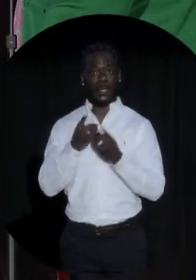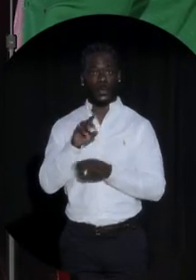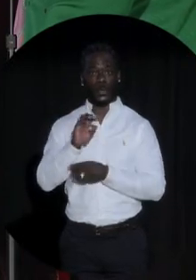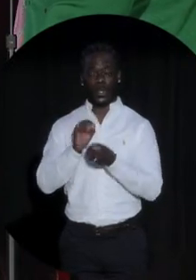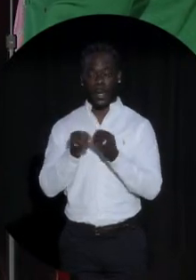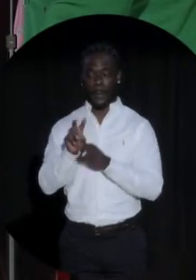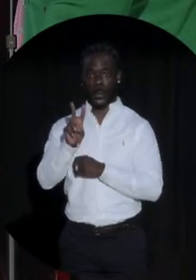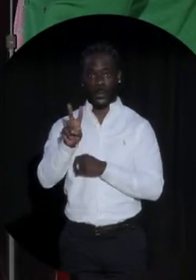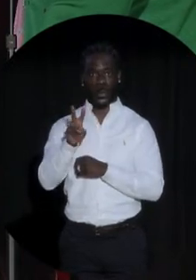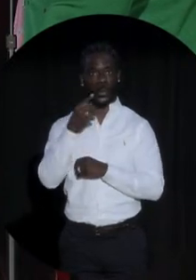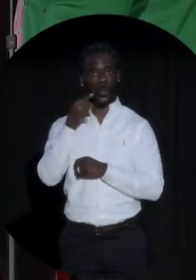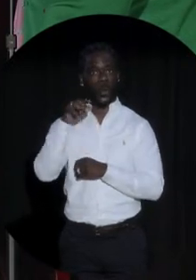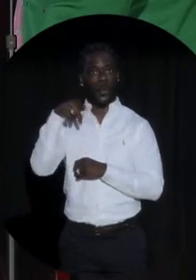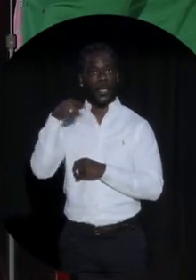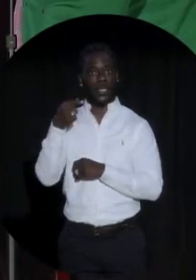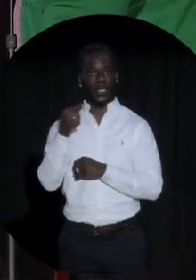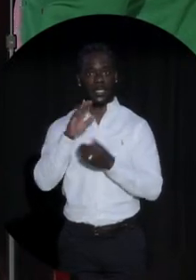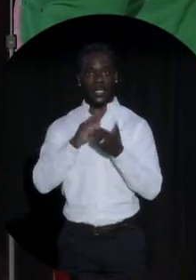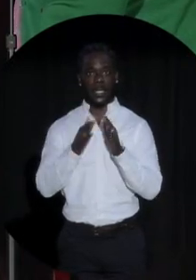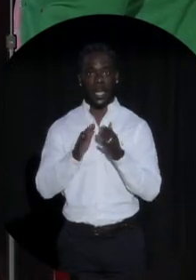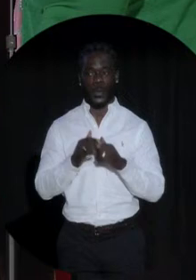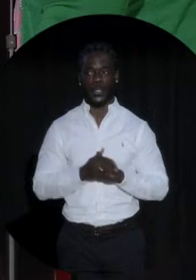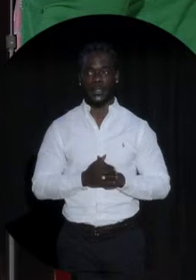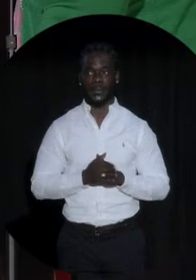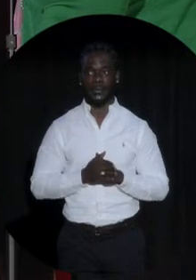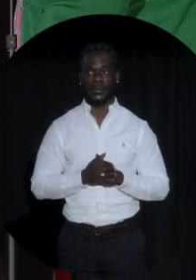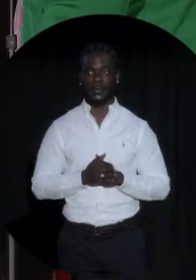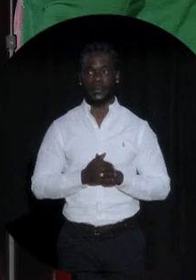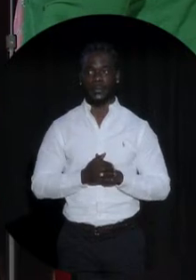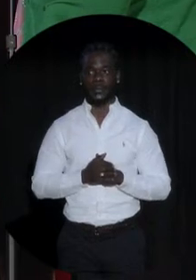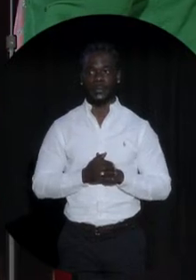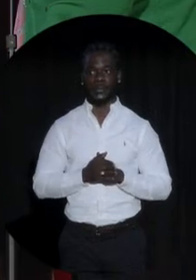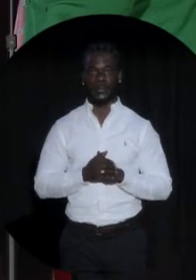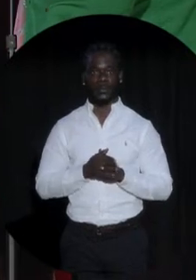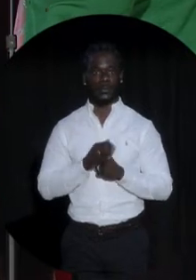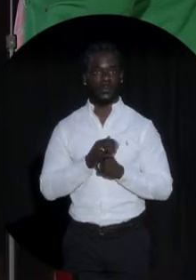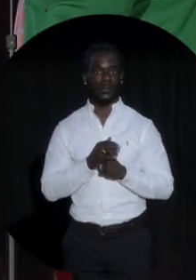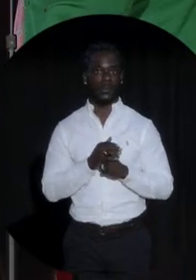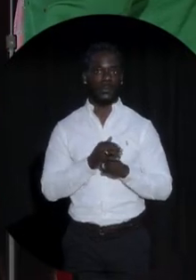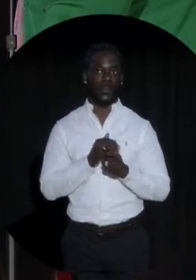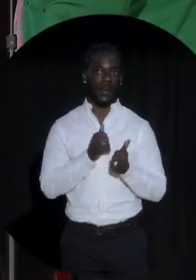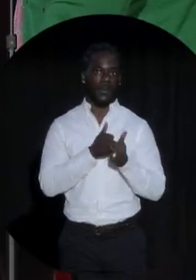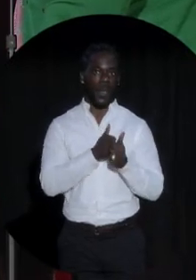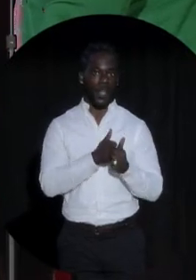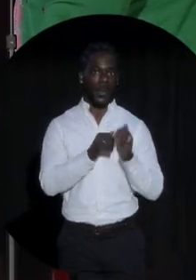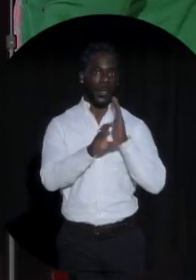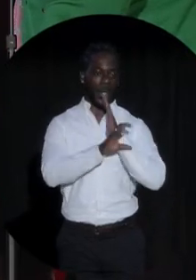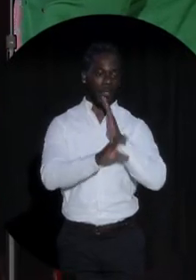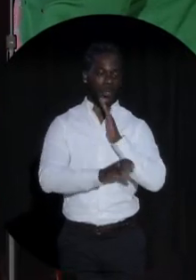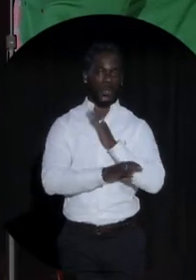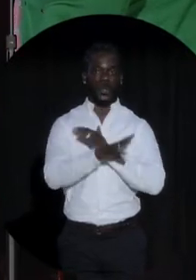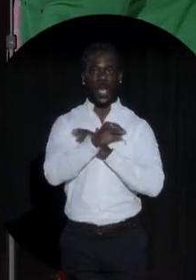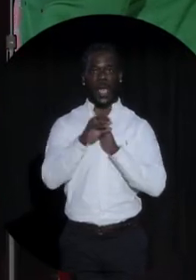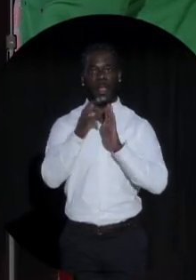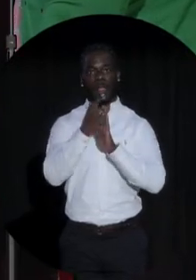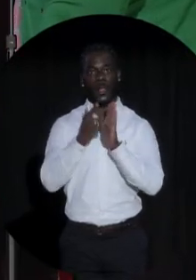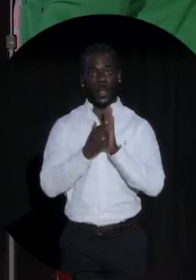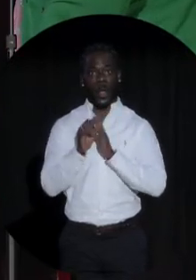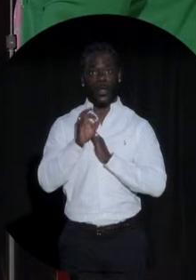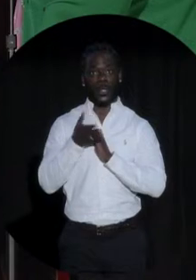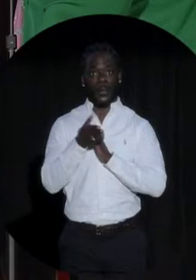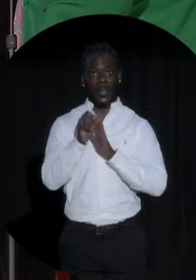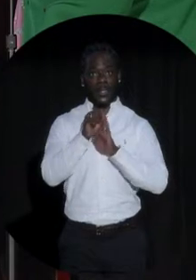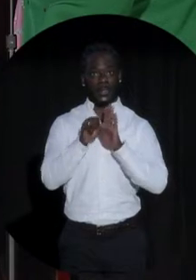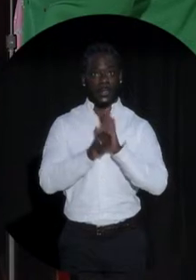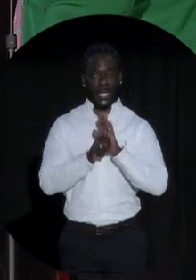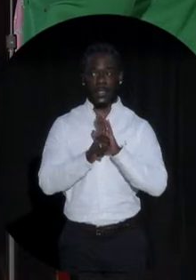District 2. For Prince George's County. For Prince George's County. According to the Constitution and laws of this state. According to the Constitution and laws of